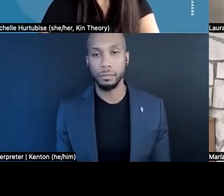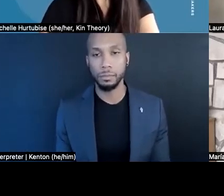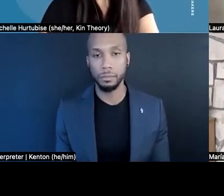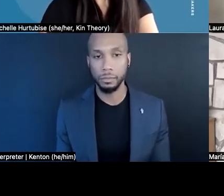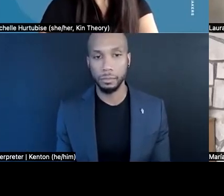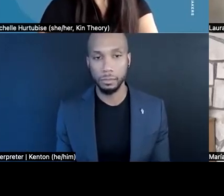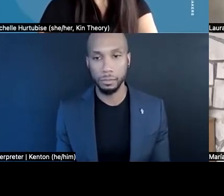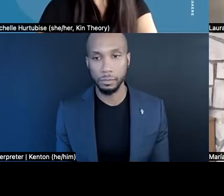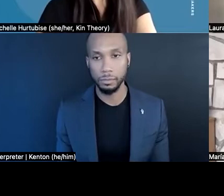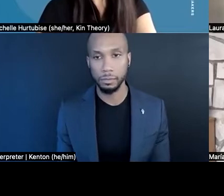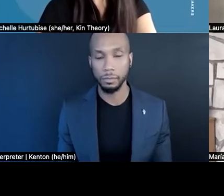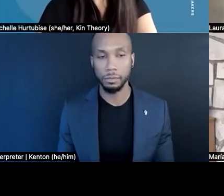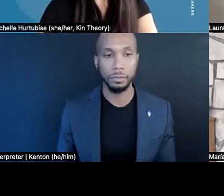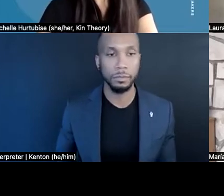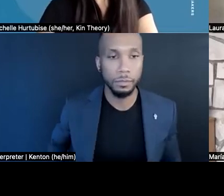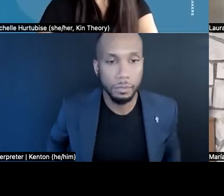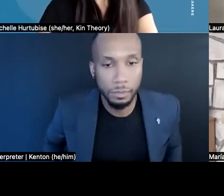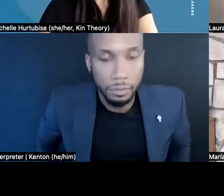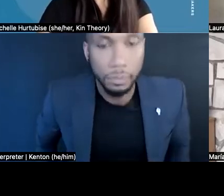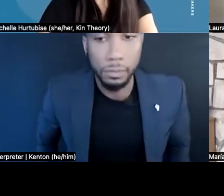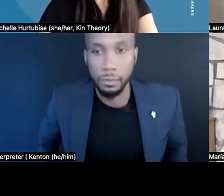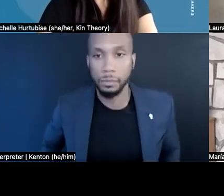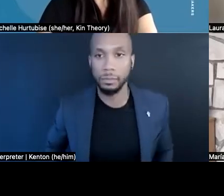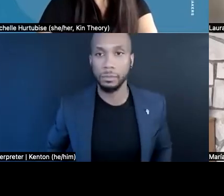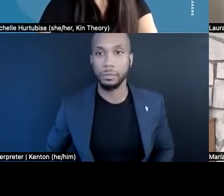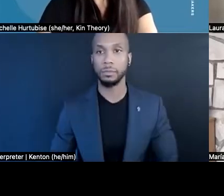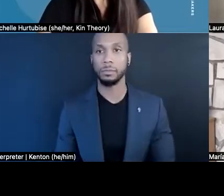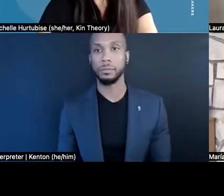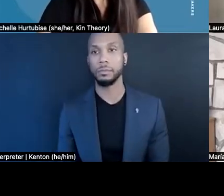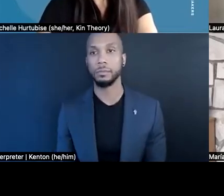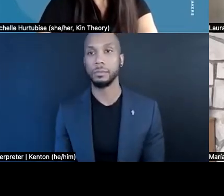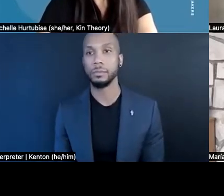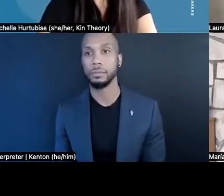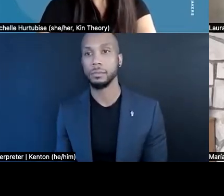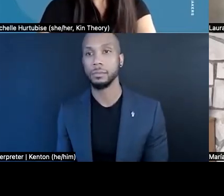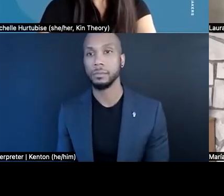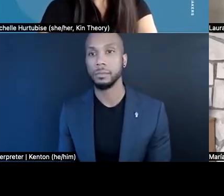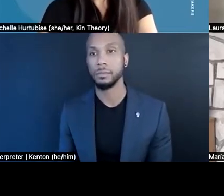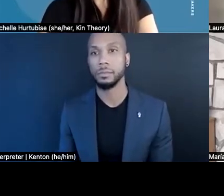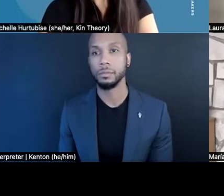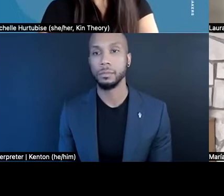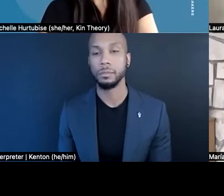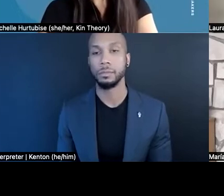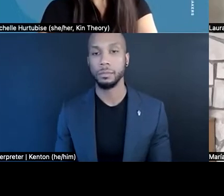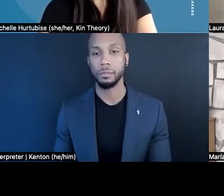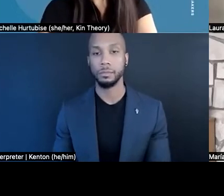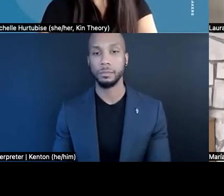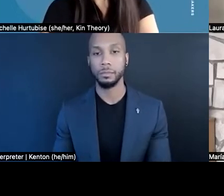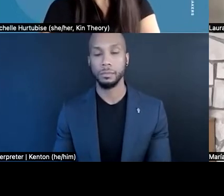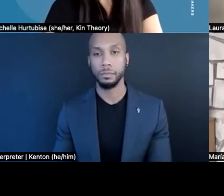were suppressed. For example, that centuries old wisdom that Graciela